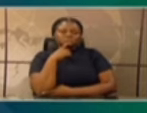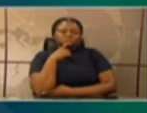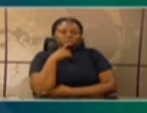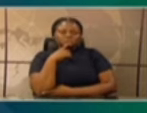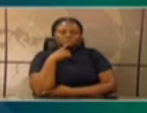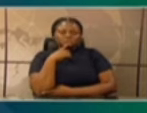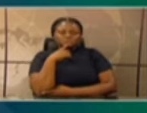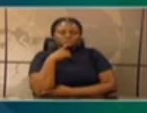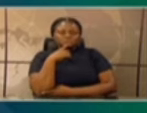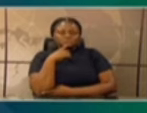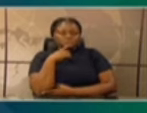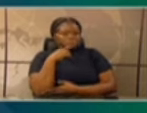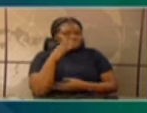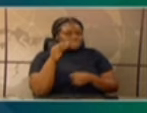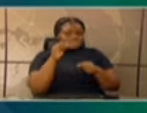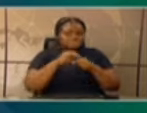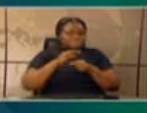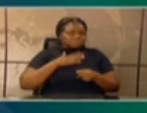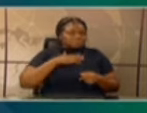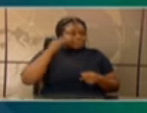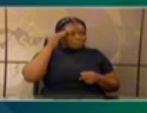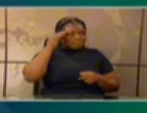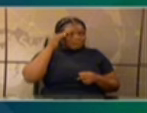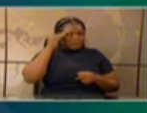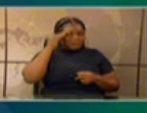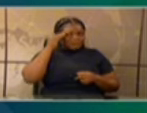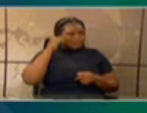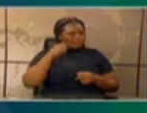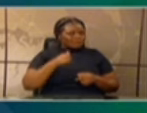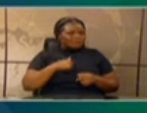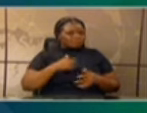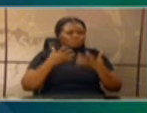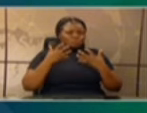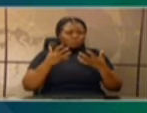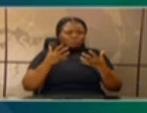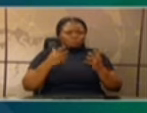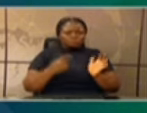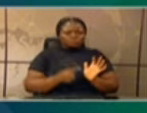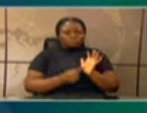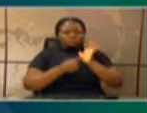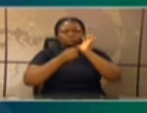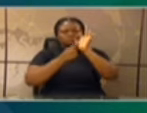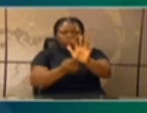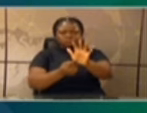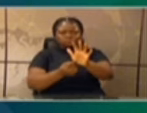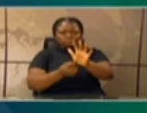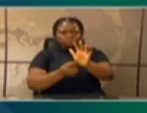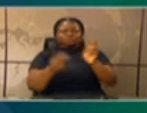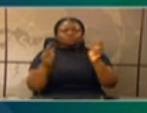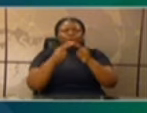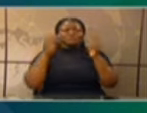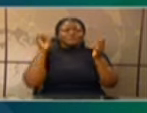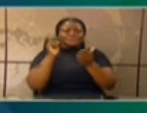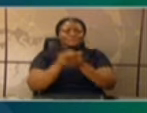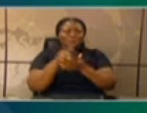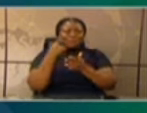And we dream that me per se, you bush him. Send a bay ya, the woman